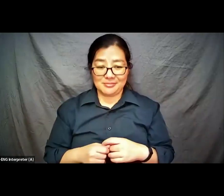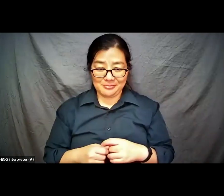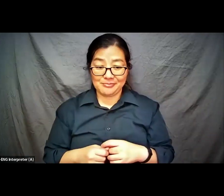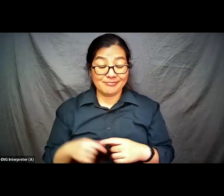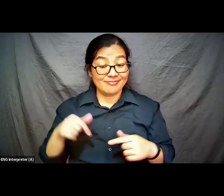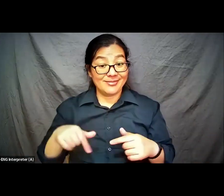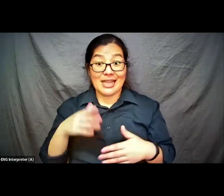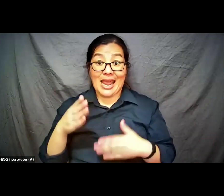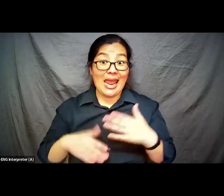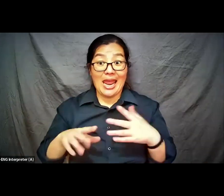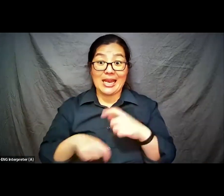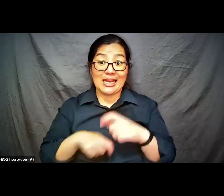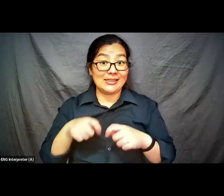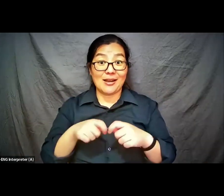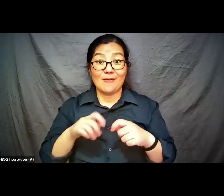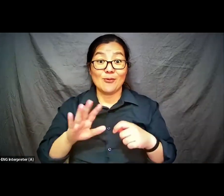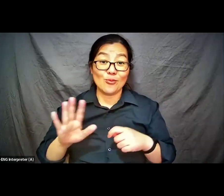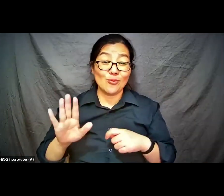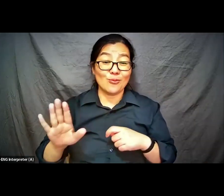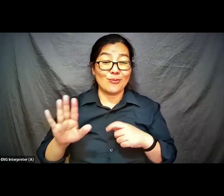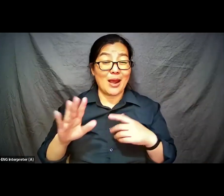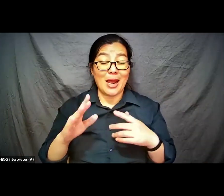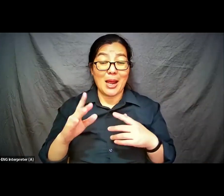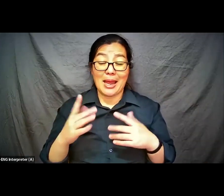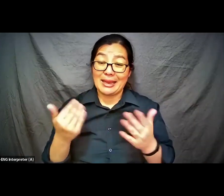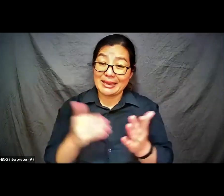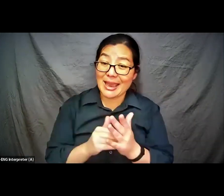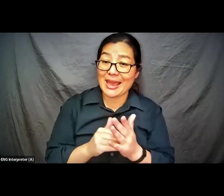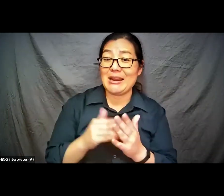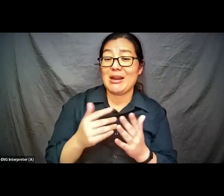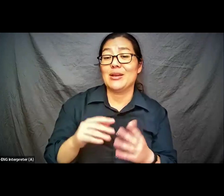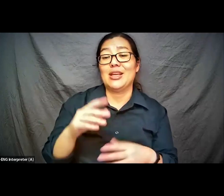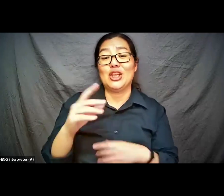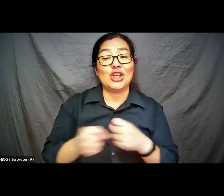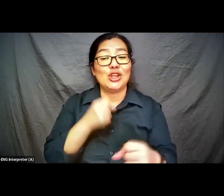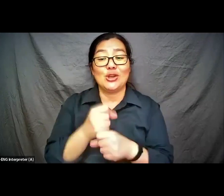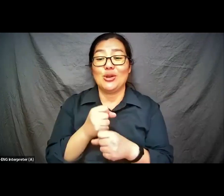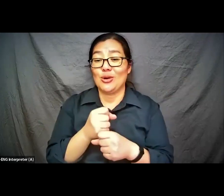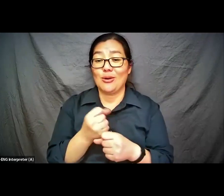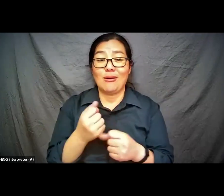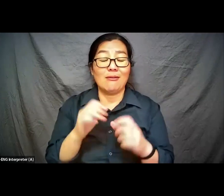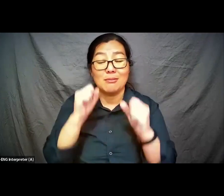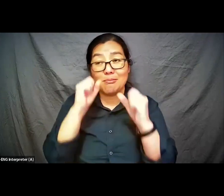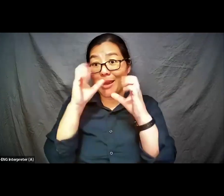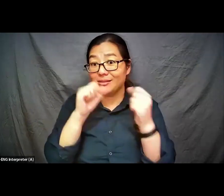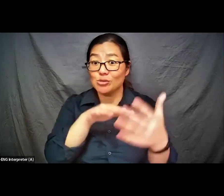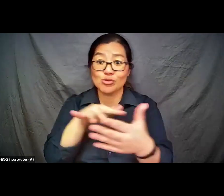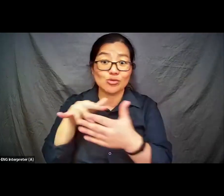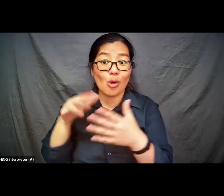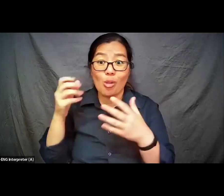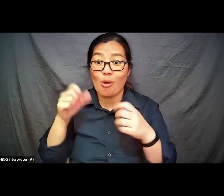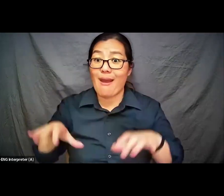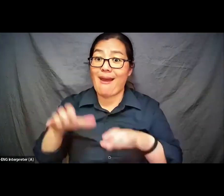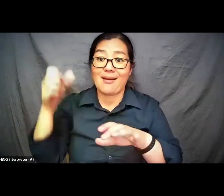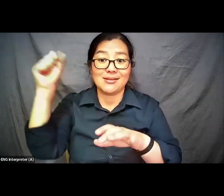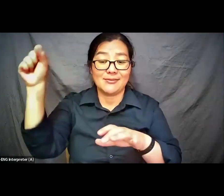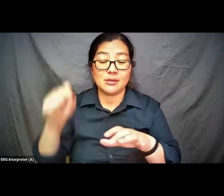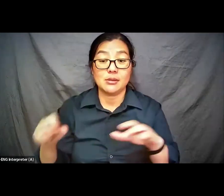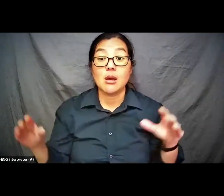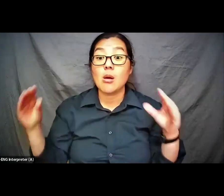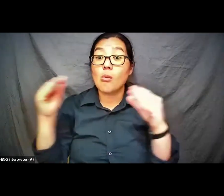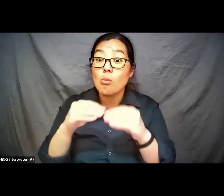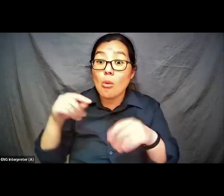know could exist in this space without having to go to a university or whatever to make it happen, like